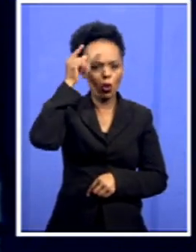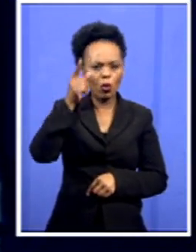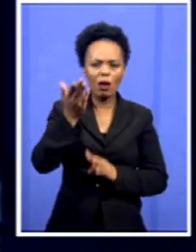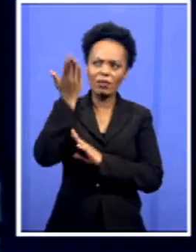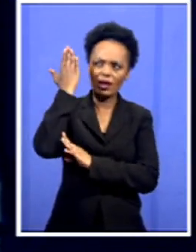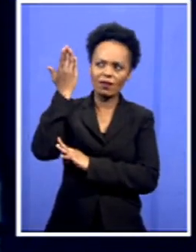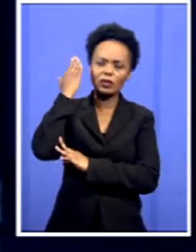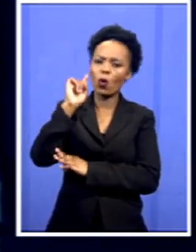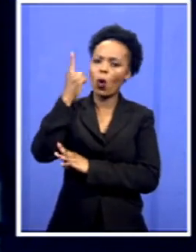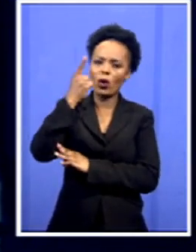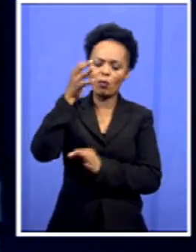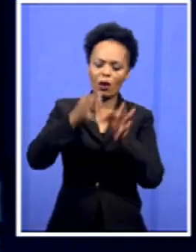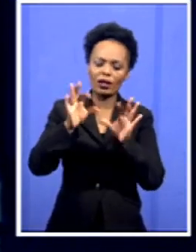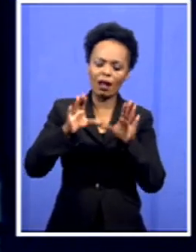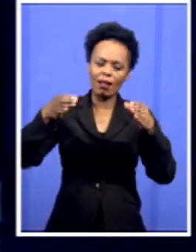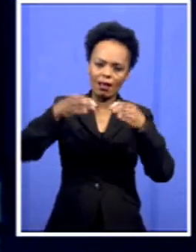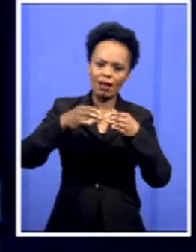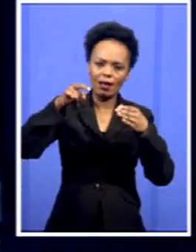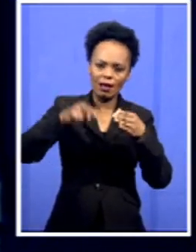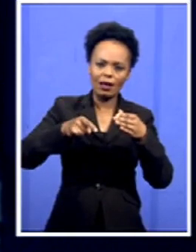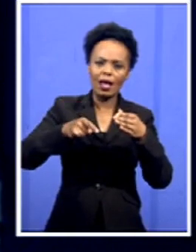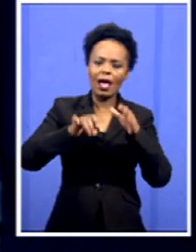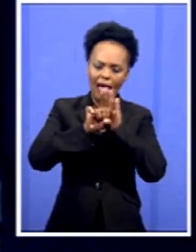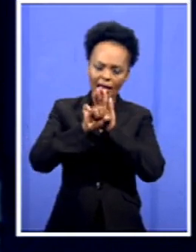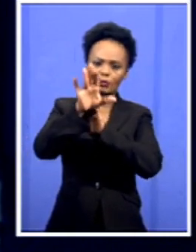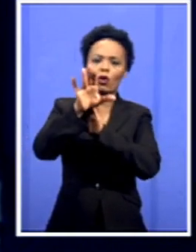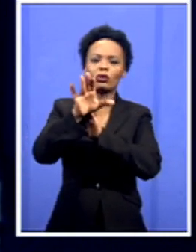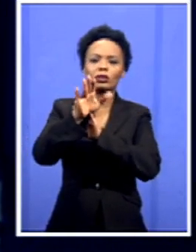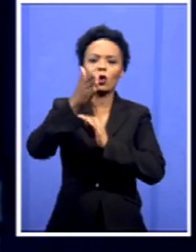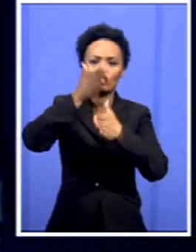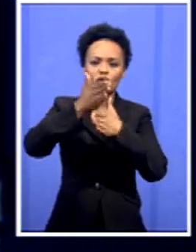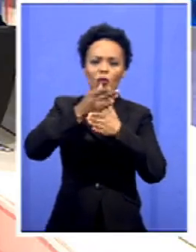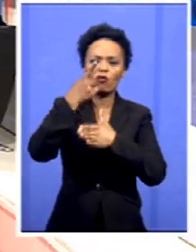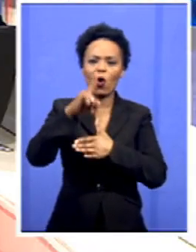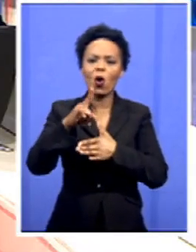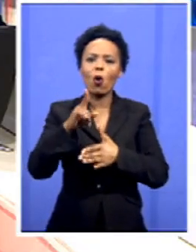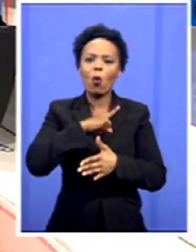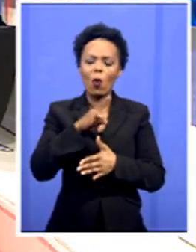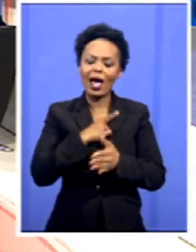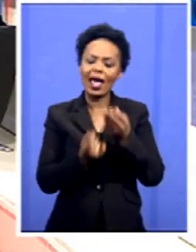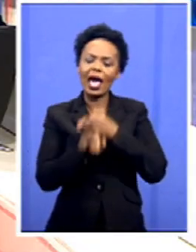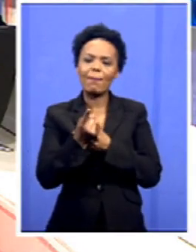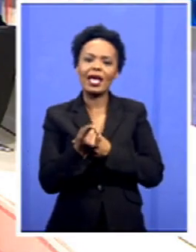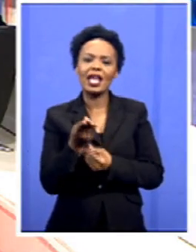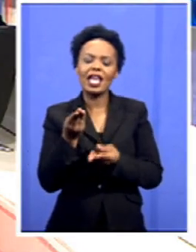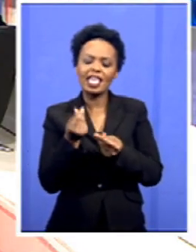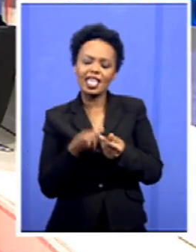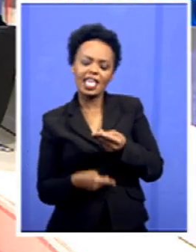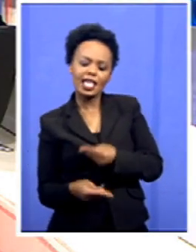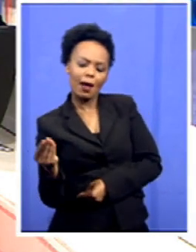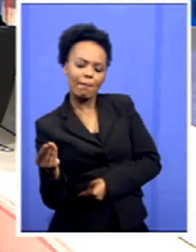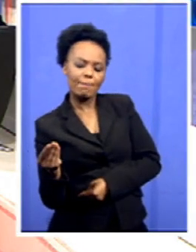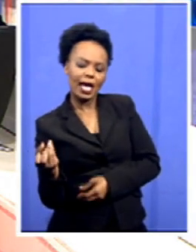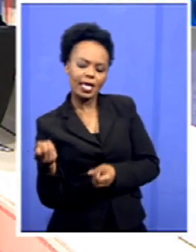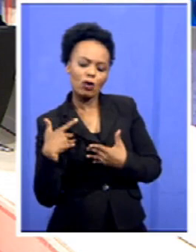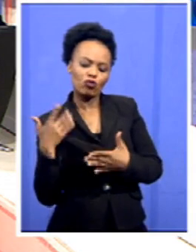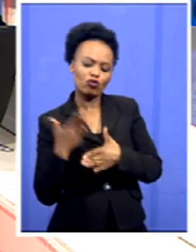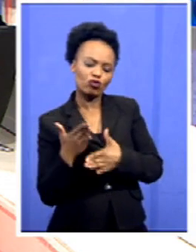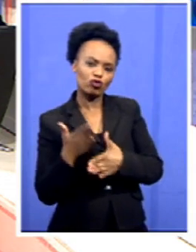only political party that exposed the jobs for cash scandal that was happening in Midval. It was big, where